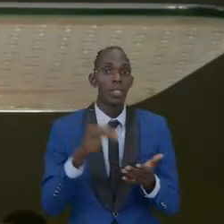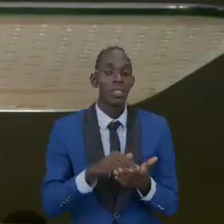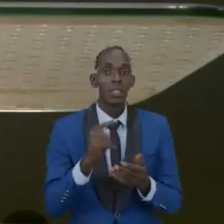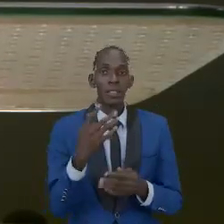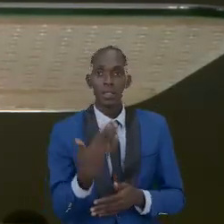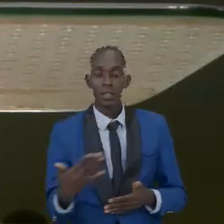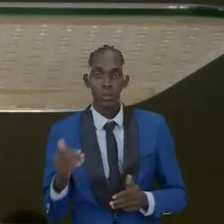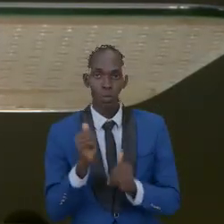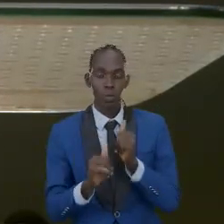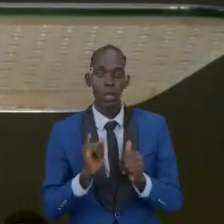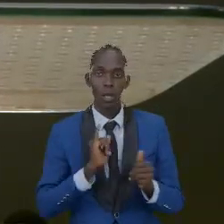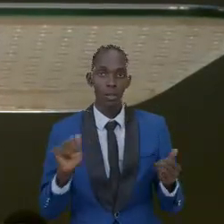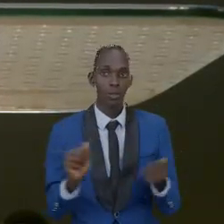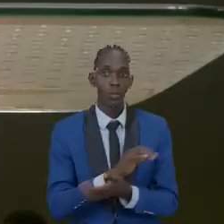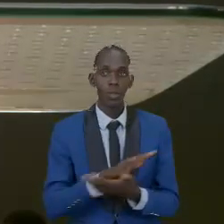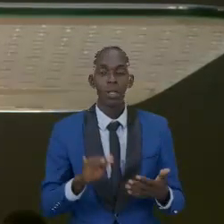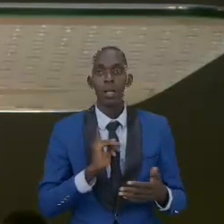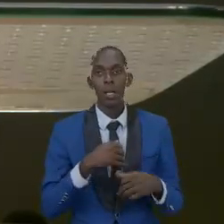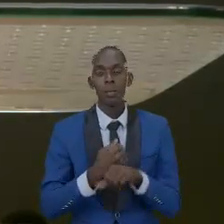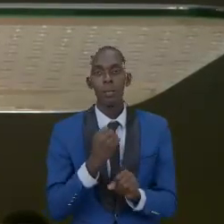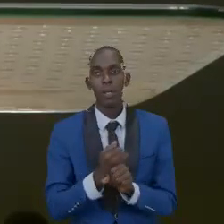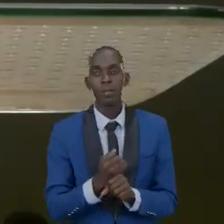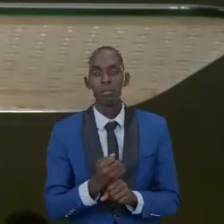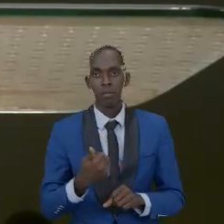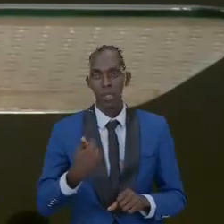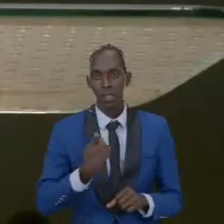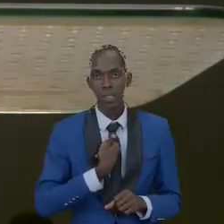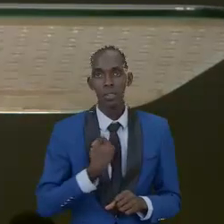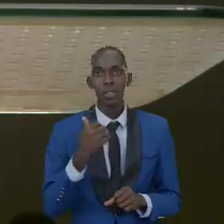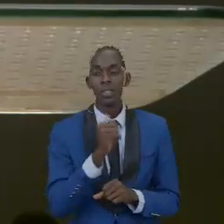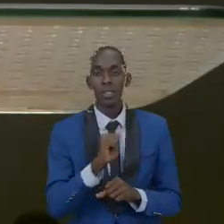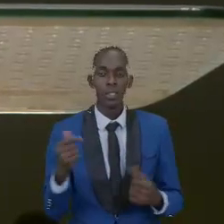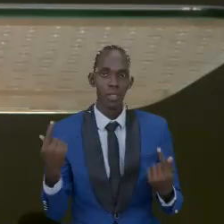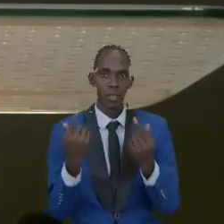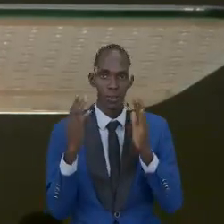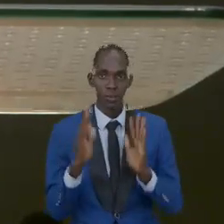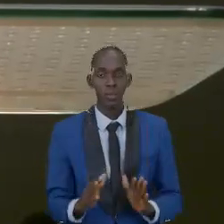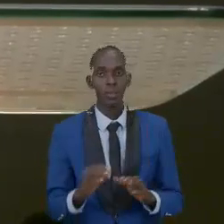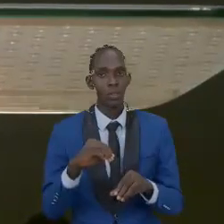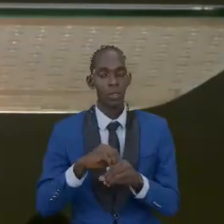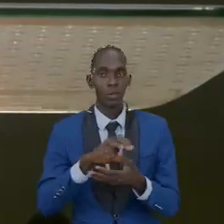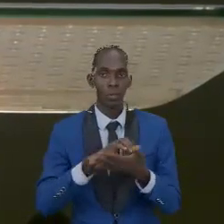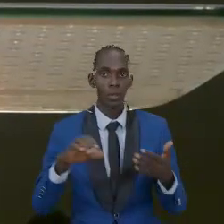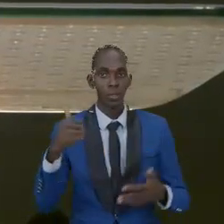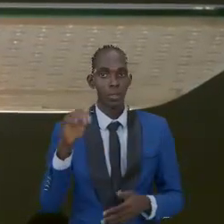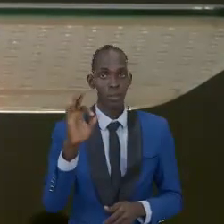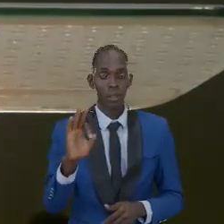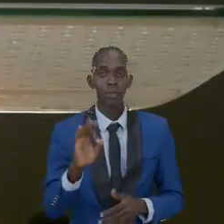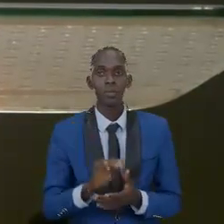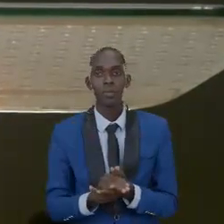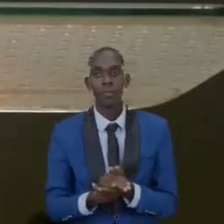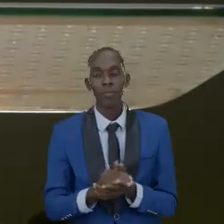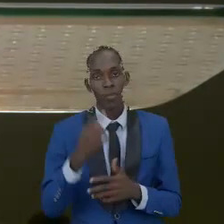I destroyed, I make myself a transgressor. Then in verse 19,